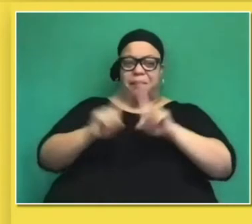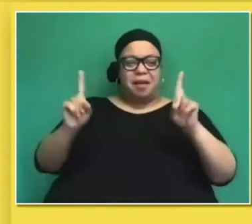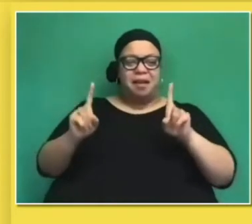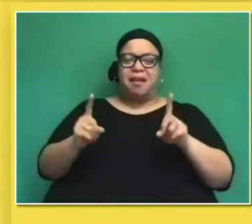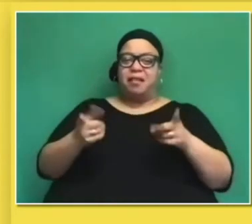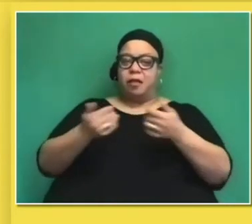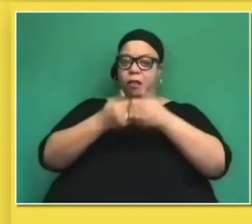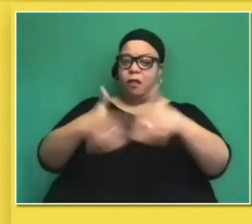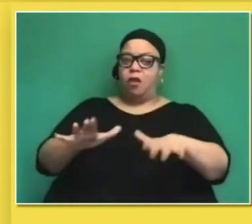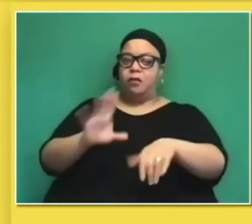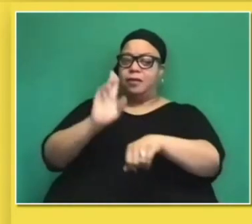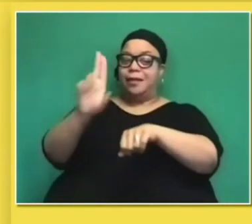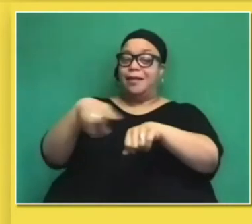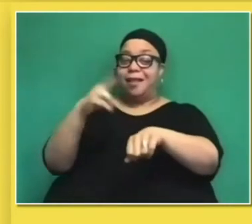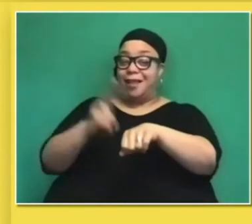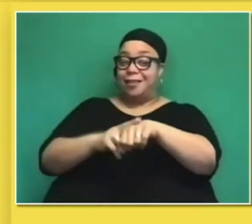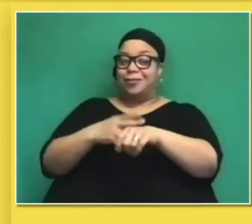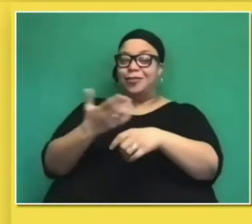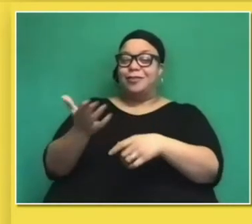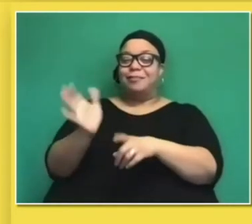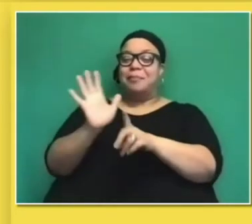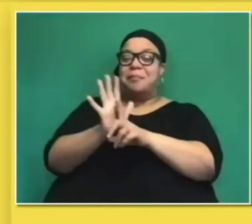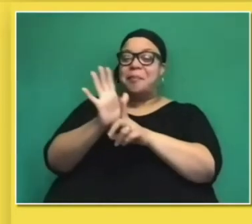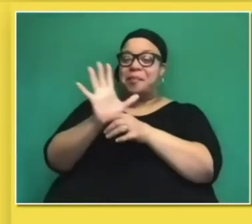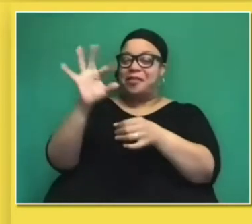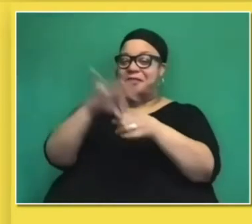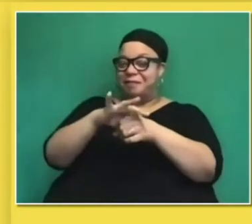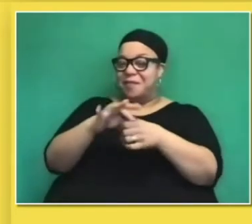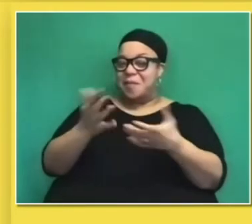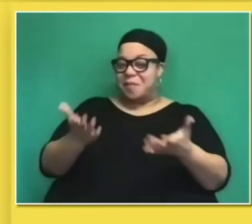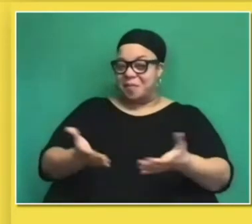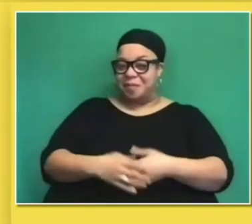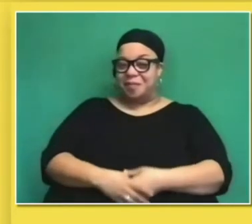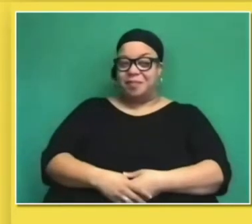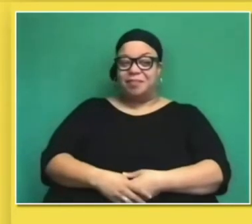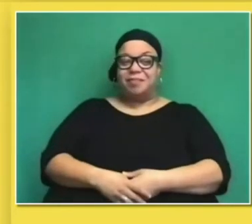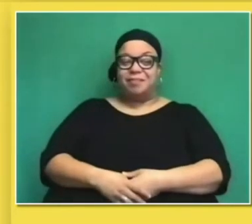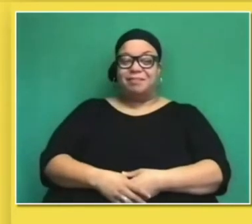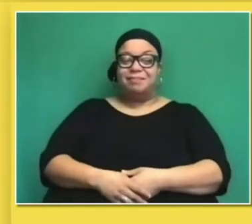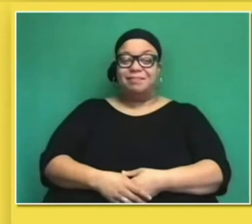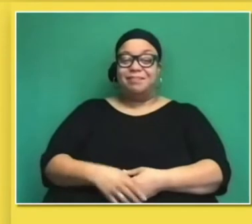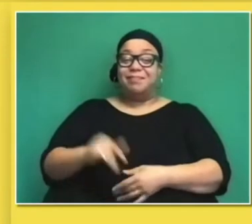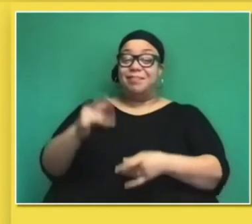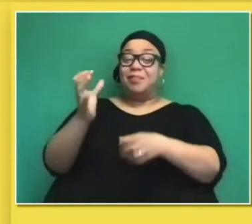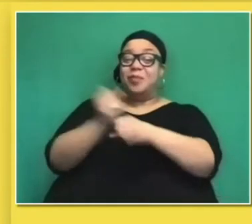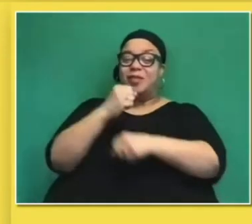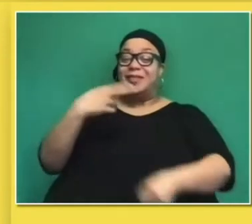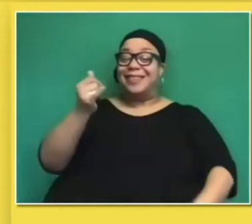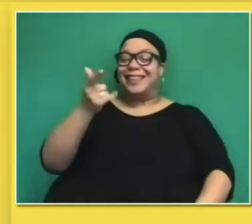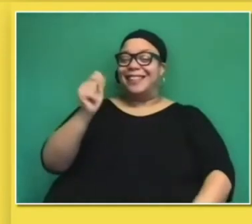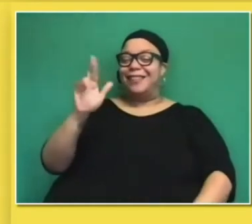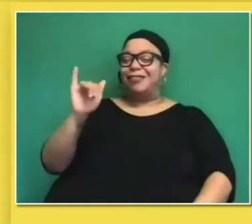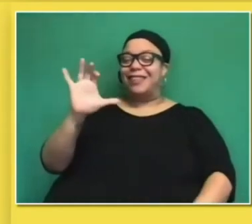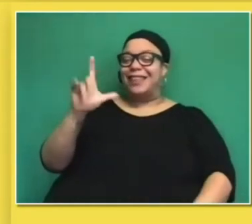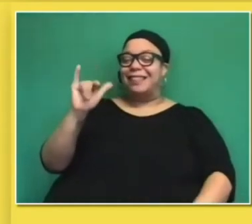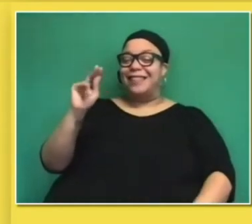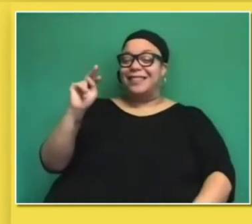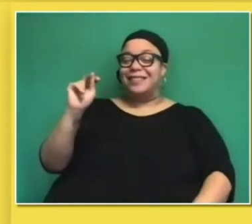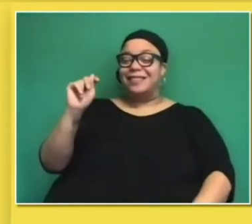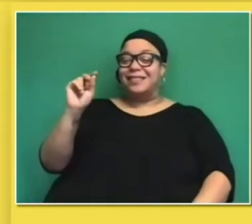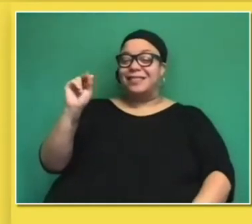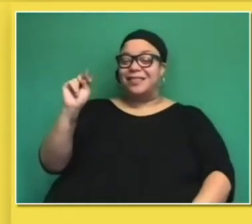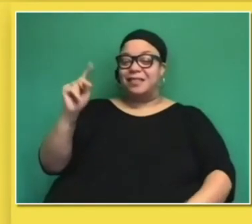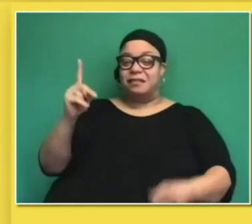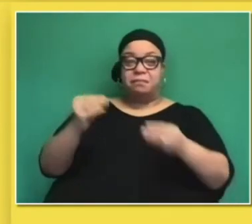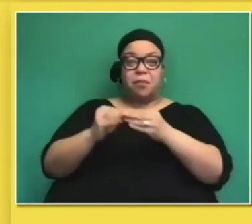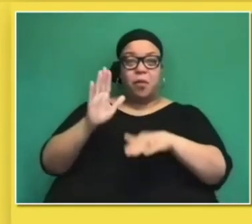than 3 million votes. Oh, he has been as pompous as Nebuchadnezzar in the Bible. And the point of the map,